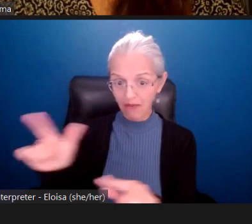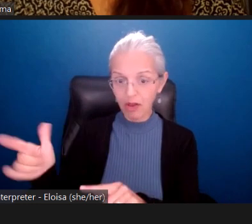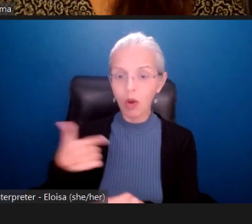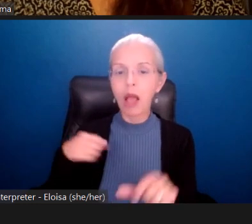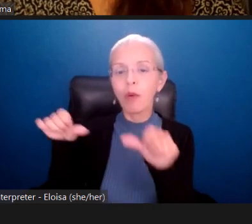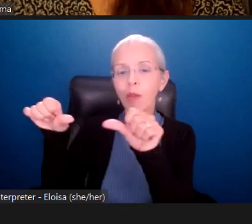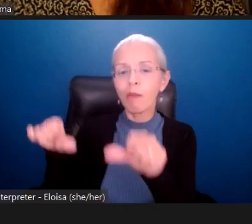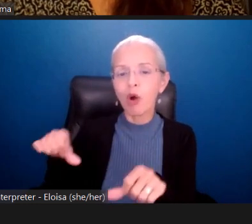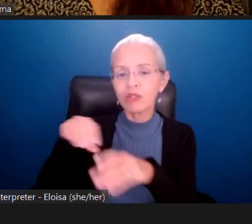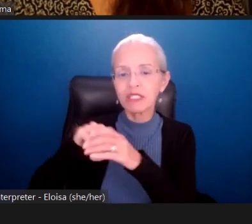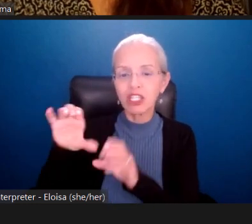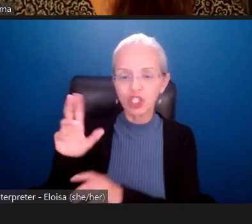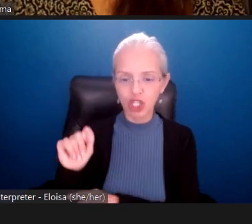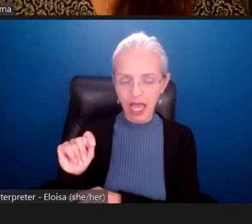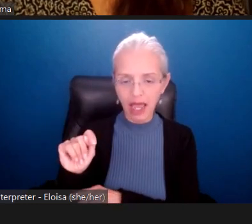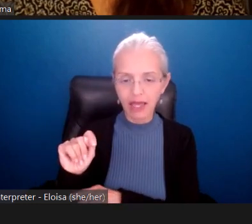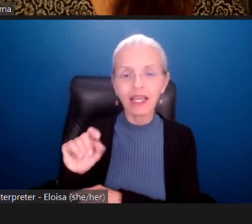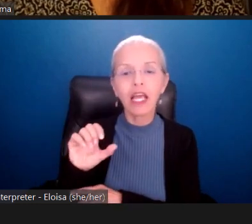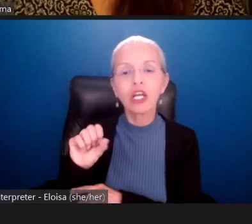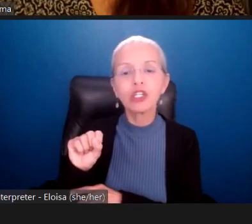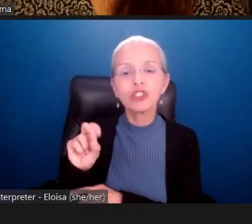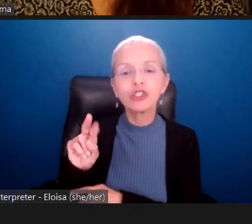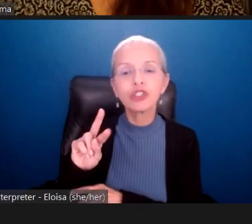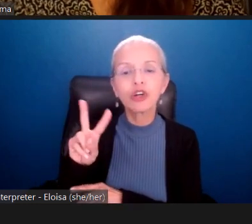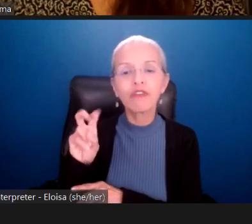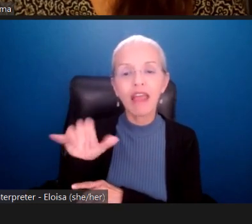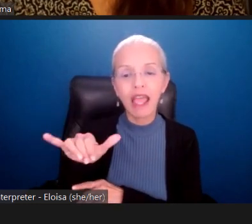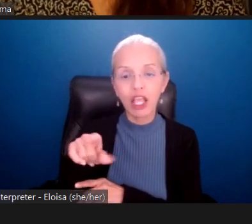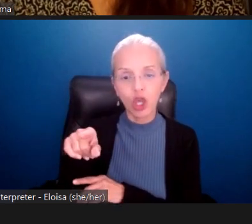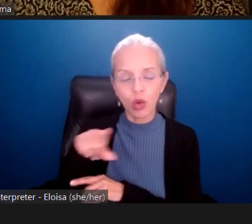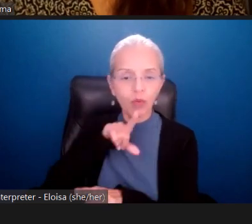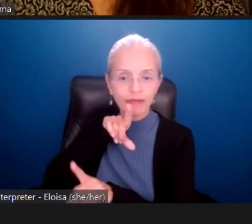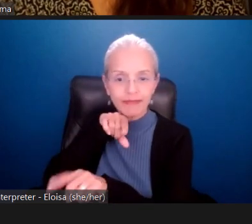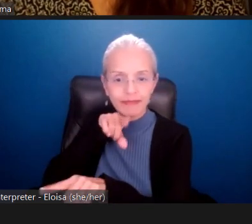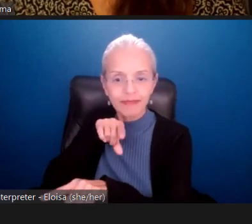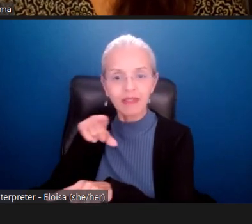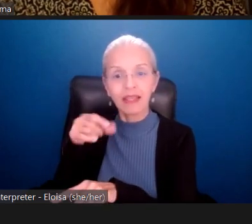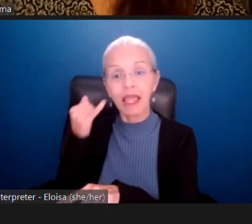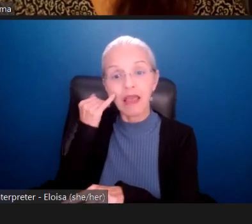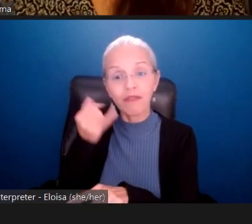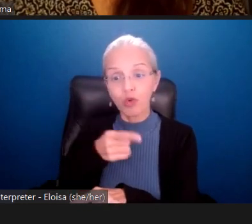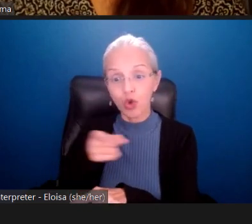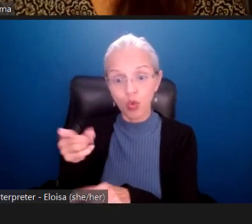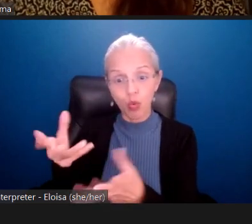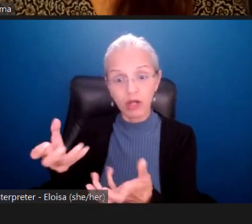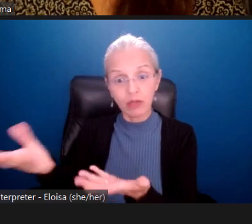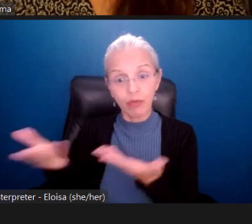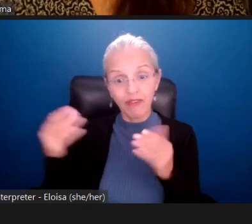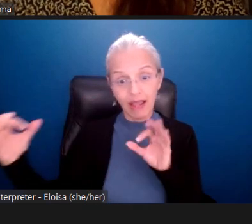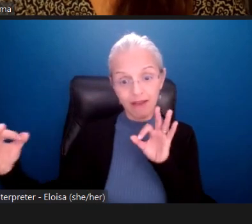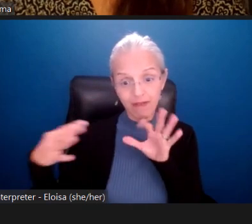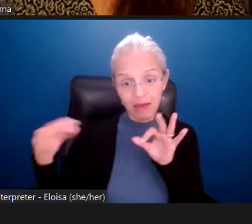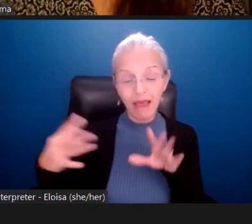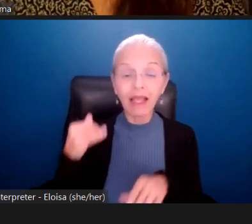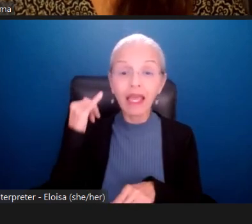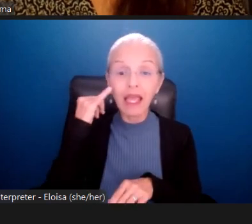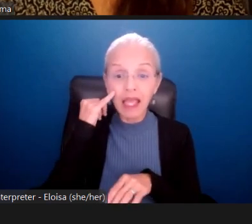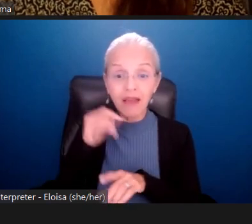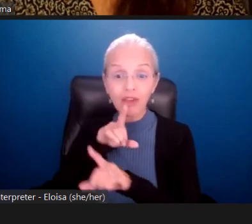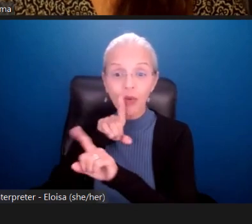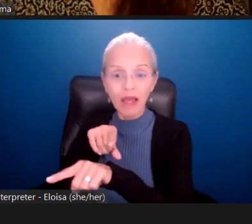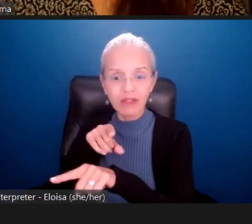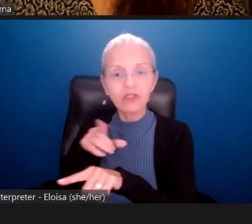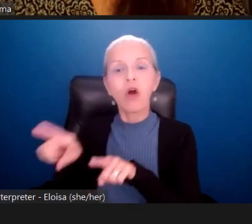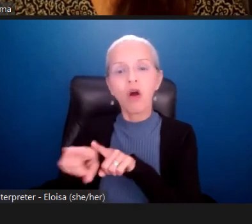chat field a survey that you can fill out if you would like to give us some feedback. And if you do that, you'll also receive a certificate